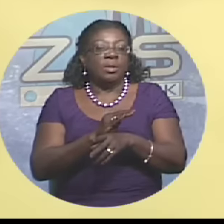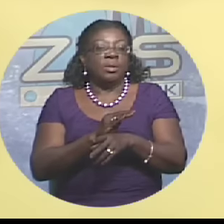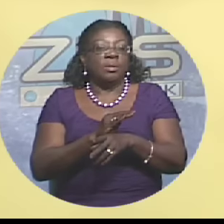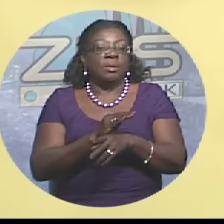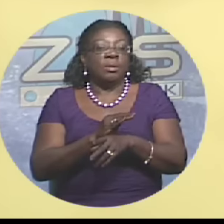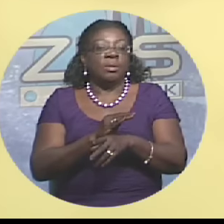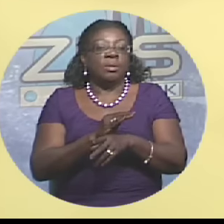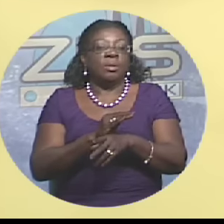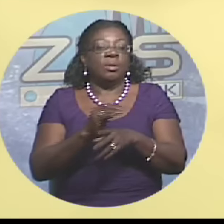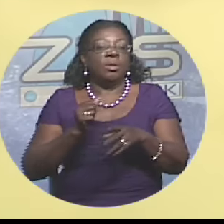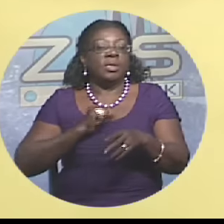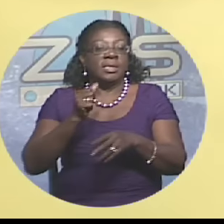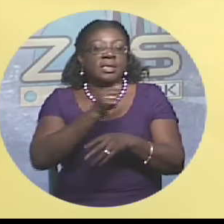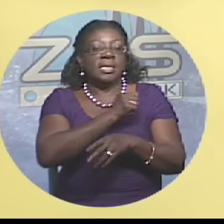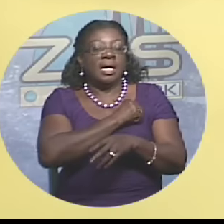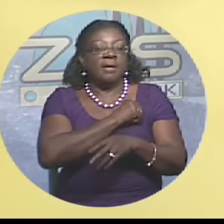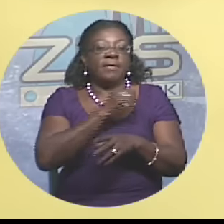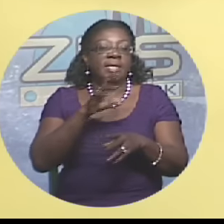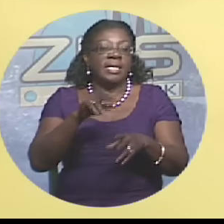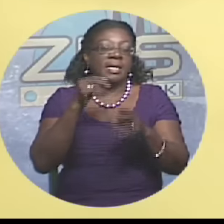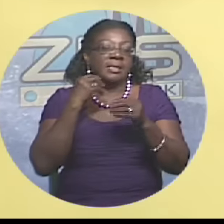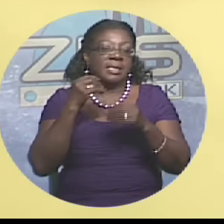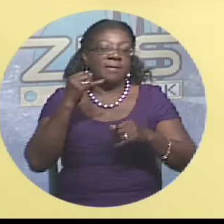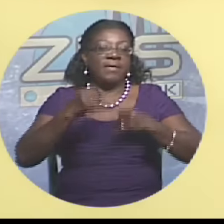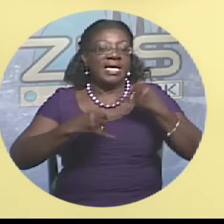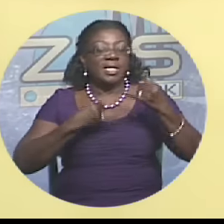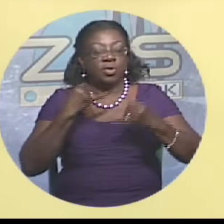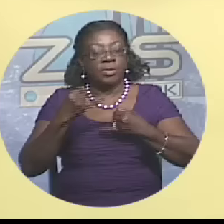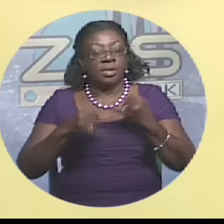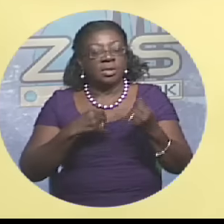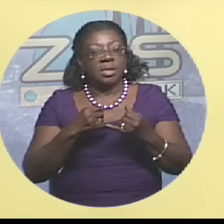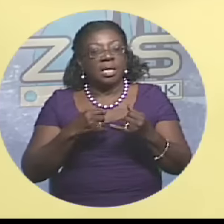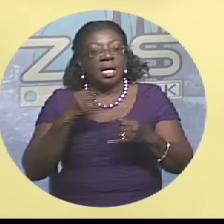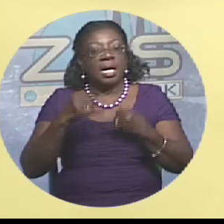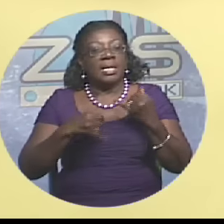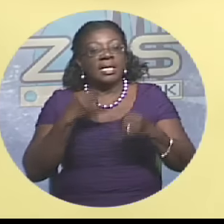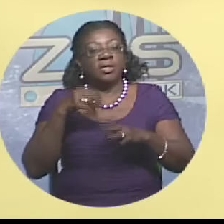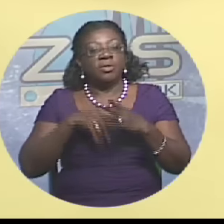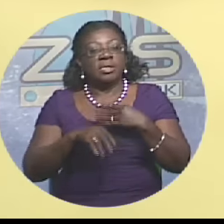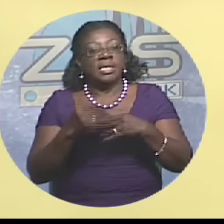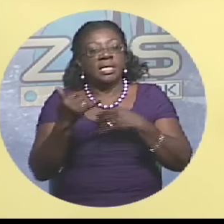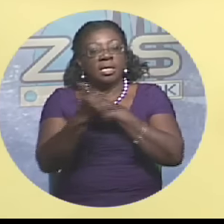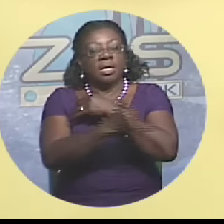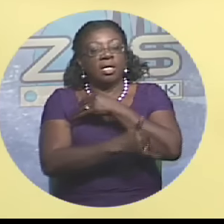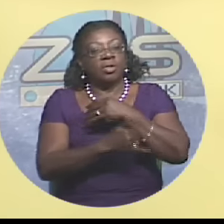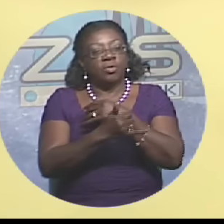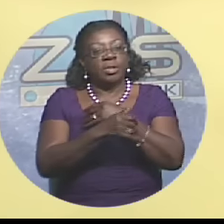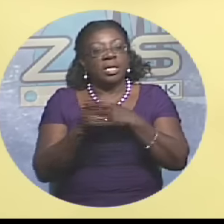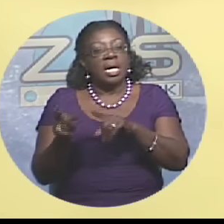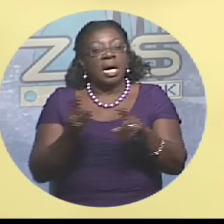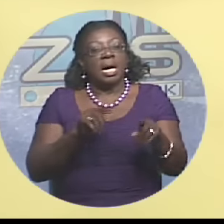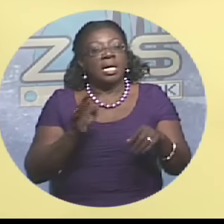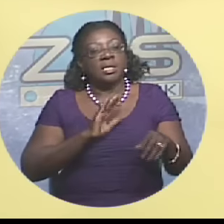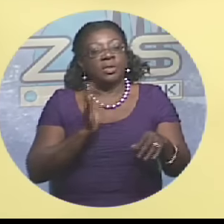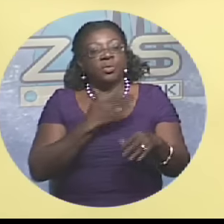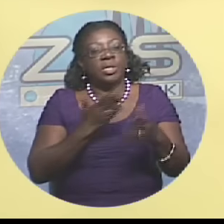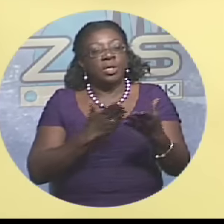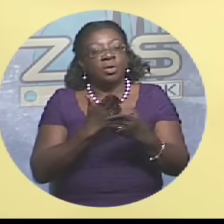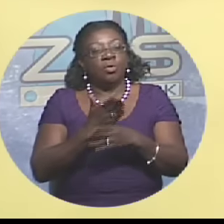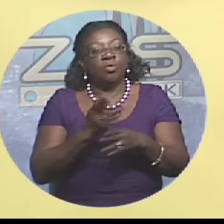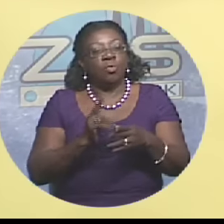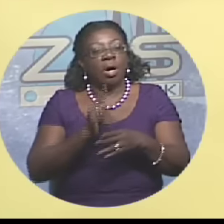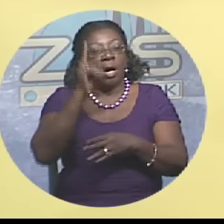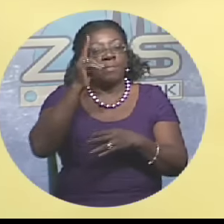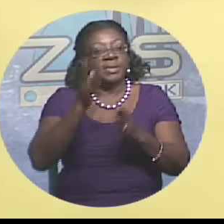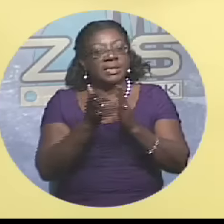your staff to take a self-interest, but most importantly, an interest in this country, as we, through